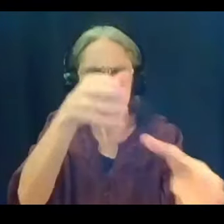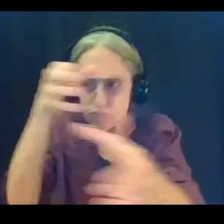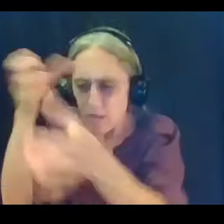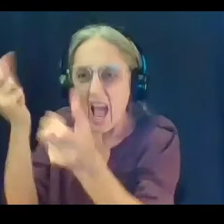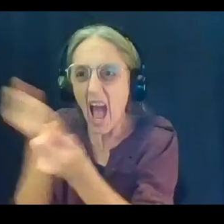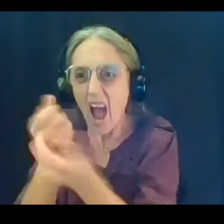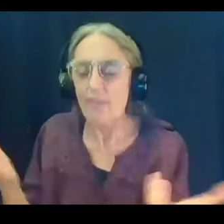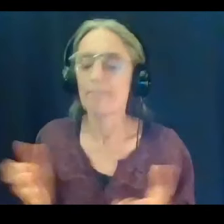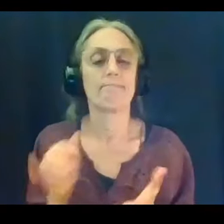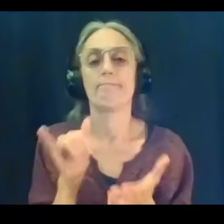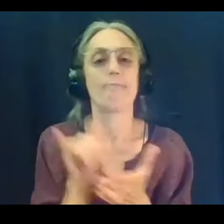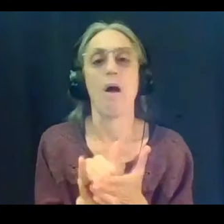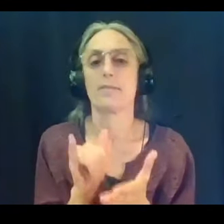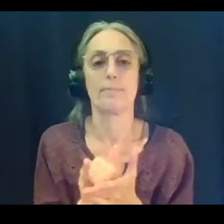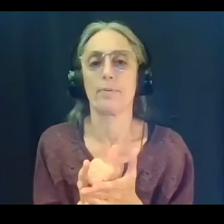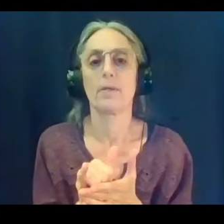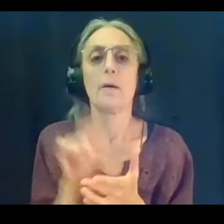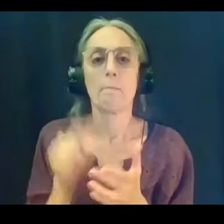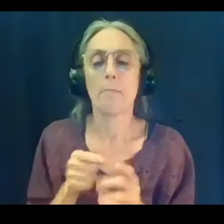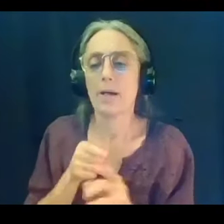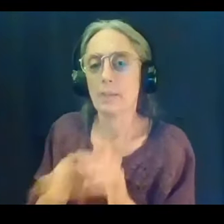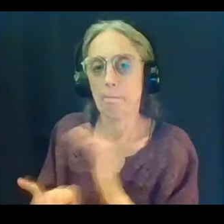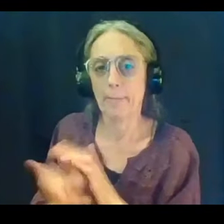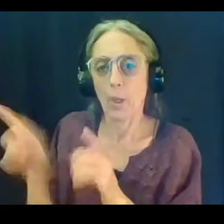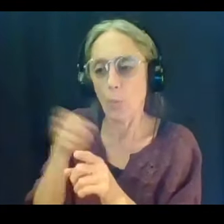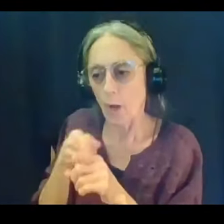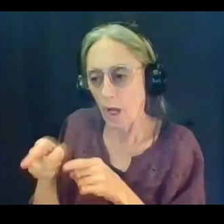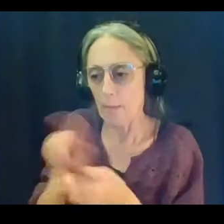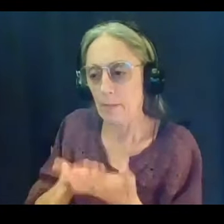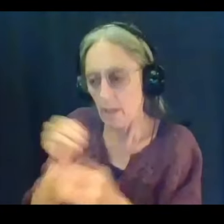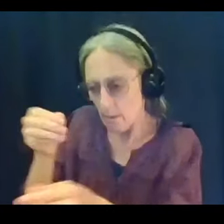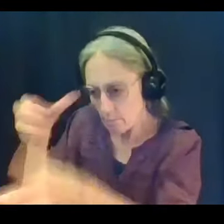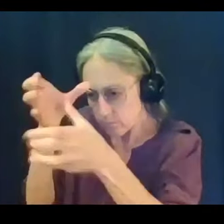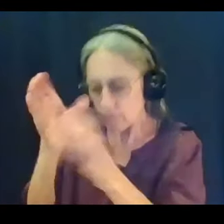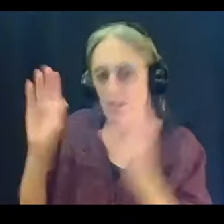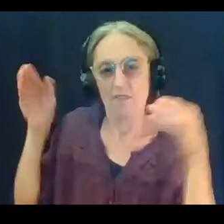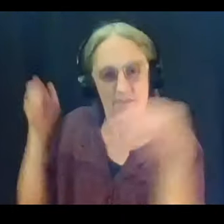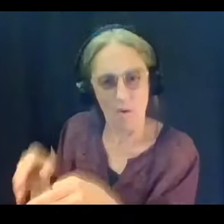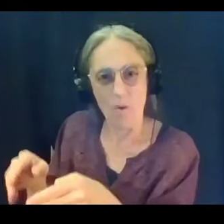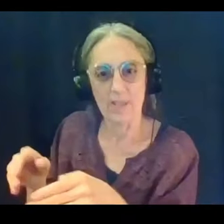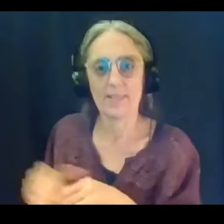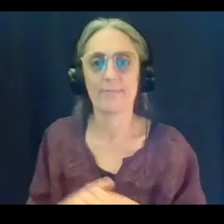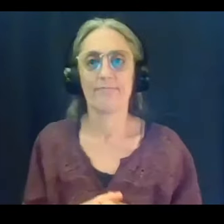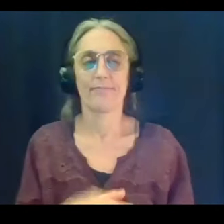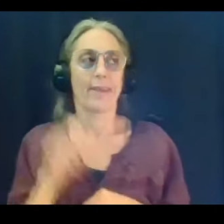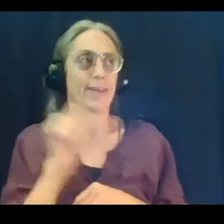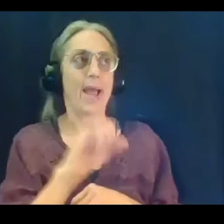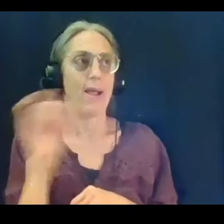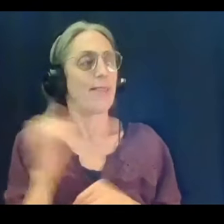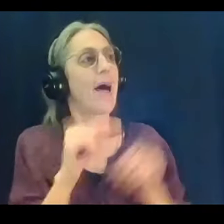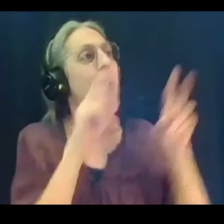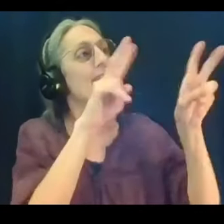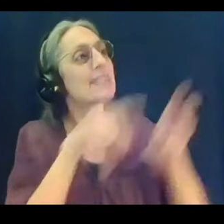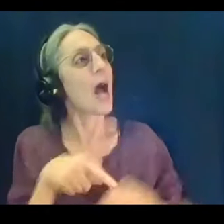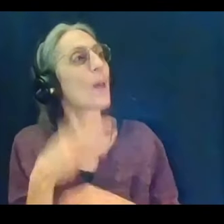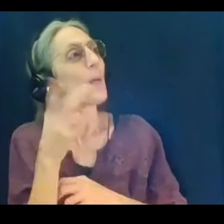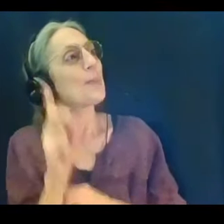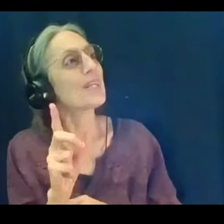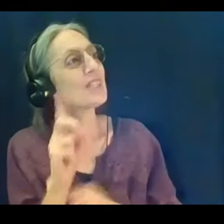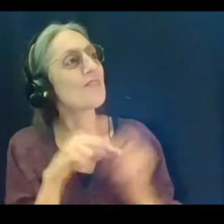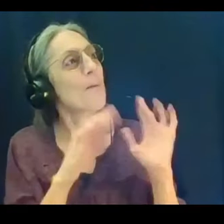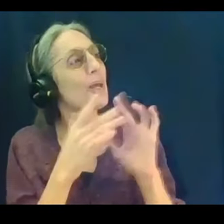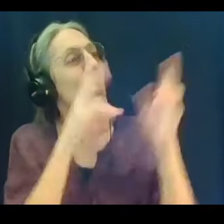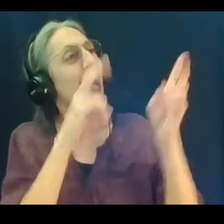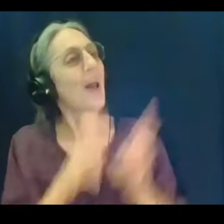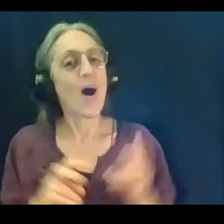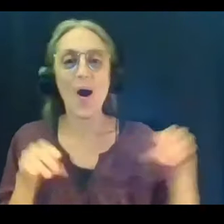No, and it also shows, it's like, that was the like, you know, download PhD, like when you get that, I can be a pastor now and marry people or whatever, you know, it's like